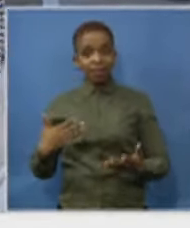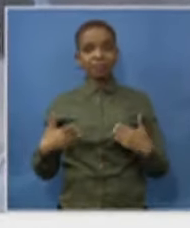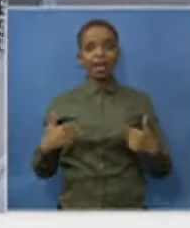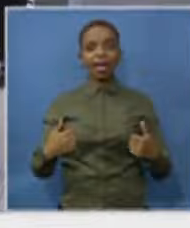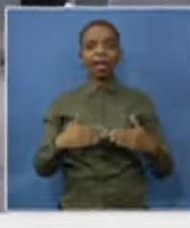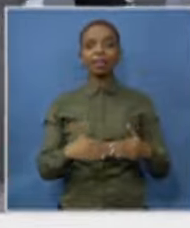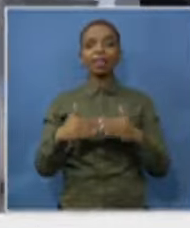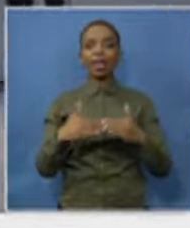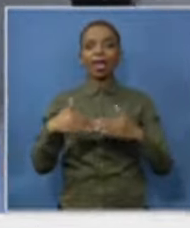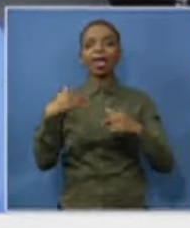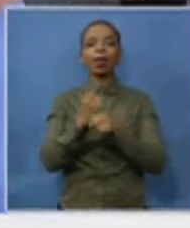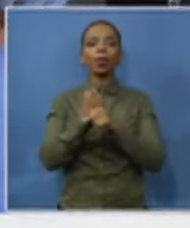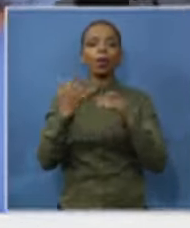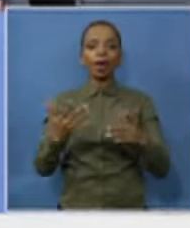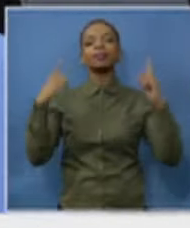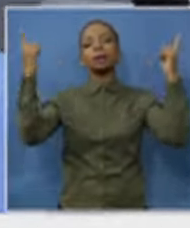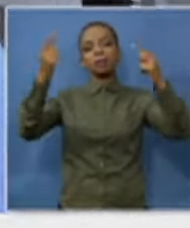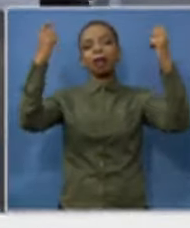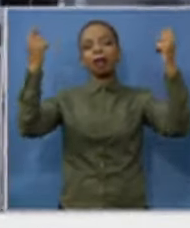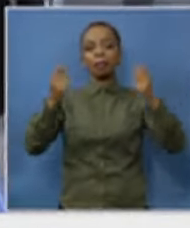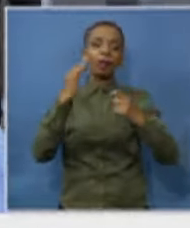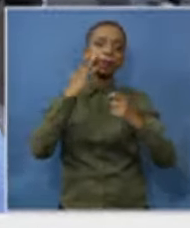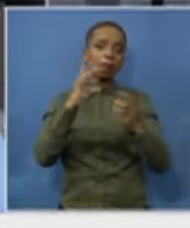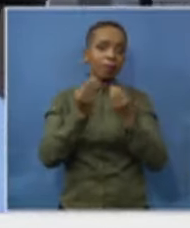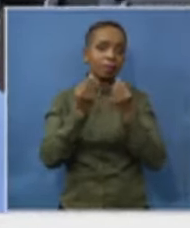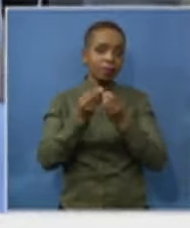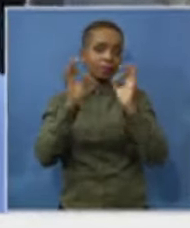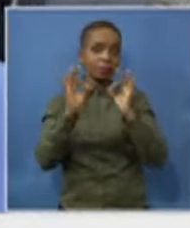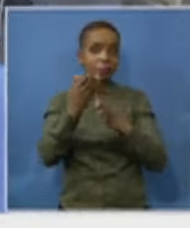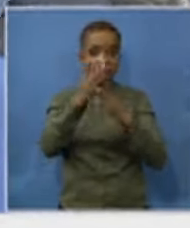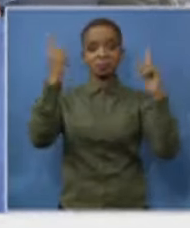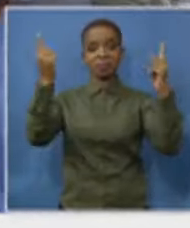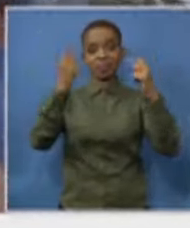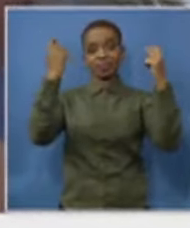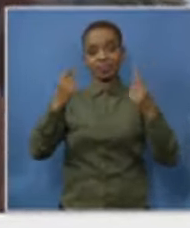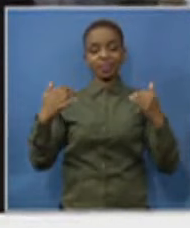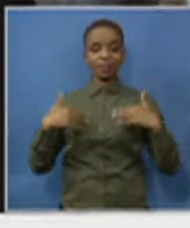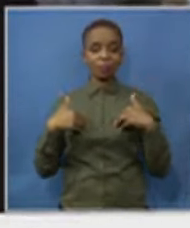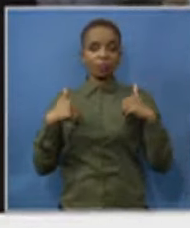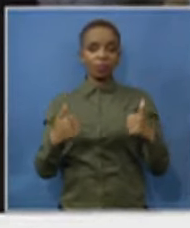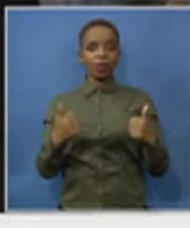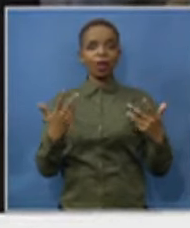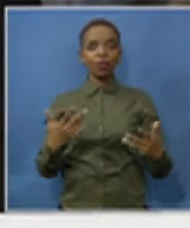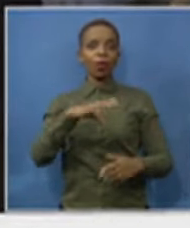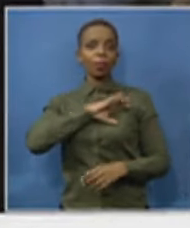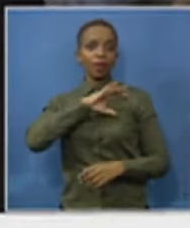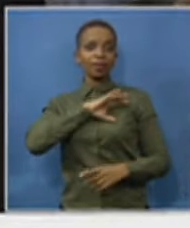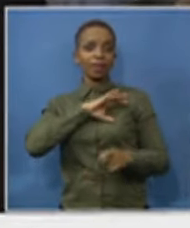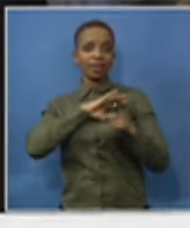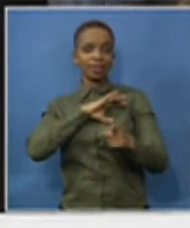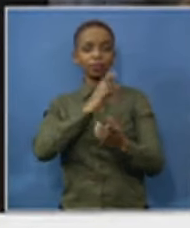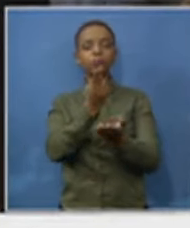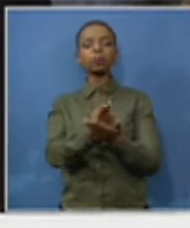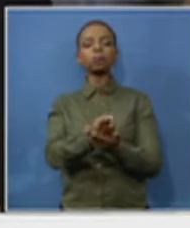small victories amidst all of it. Here, dancing and celebrating the recovery of a patient who spent 45